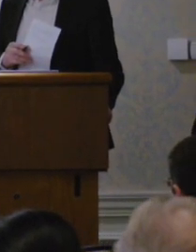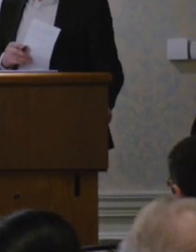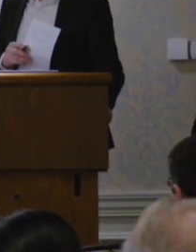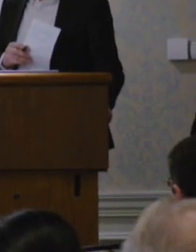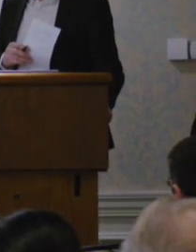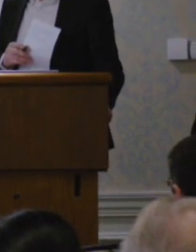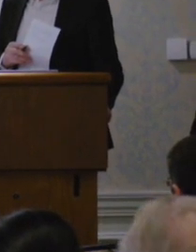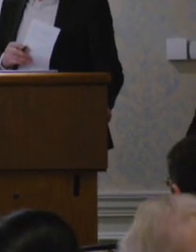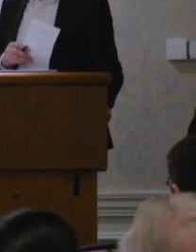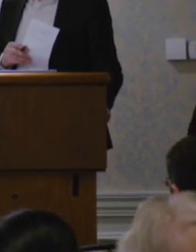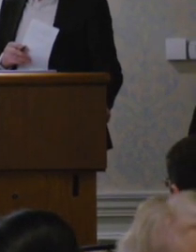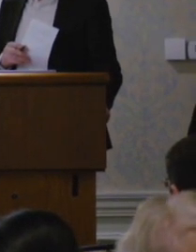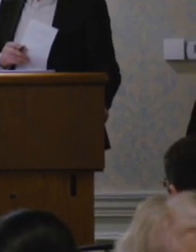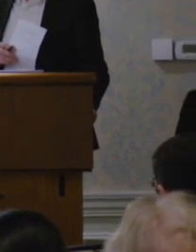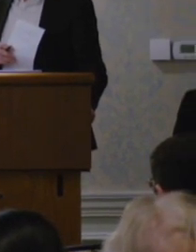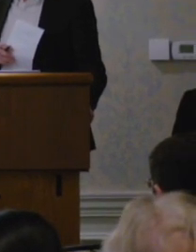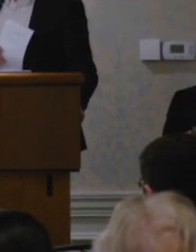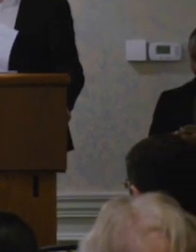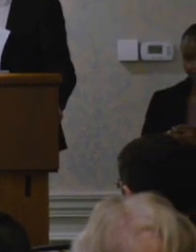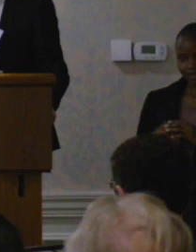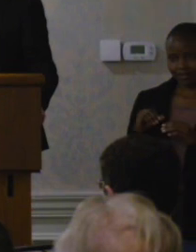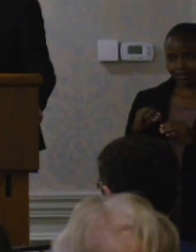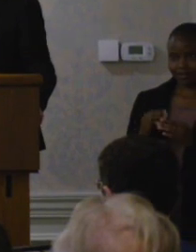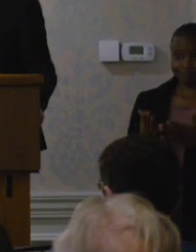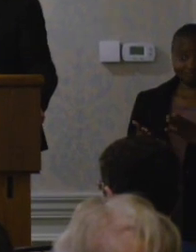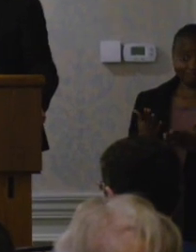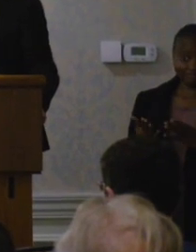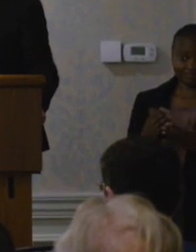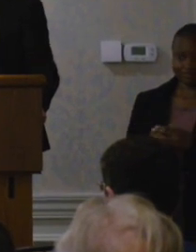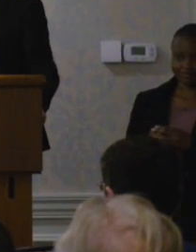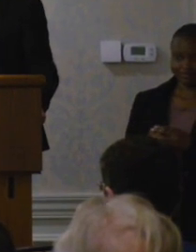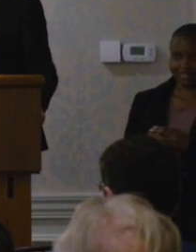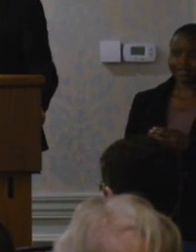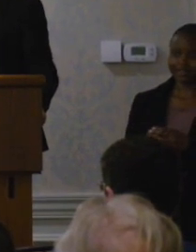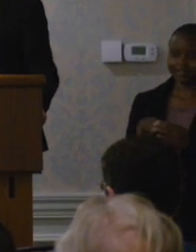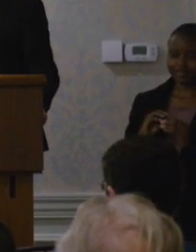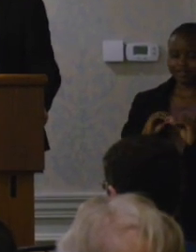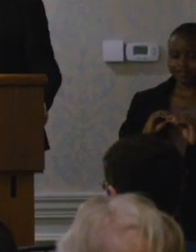that we have gained from shifting to blended CPD in Vietnam.